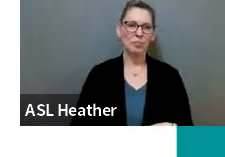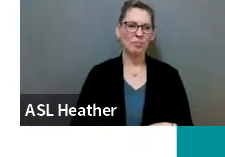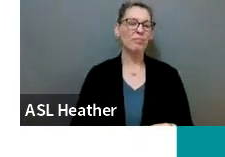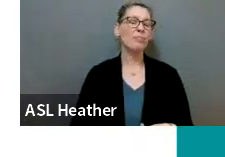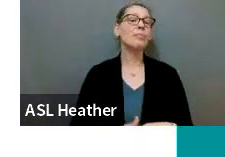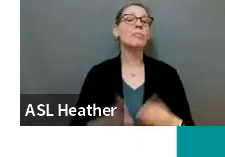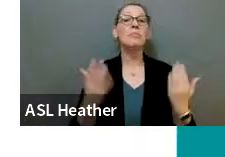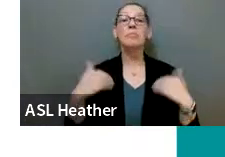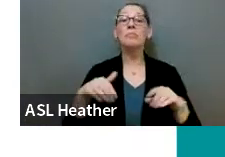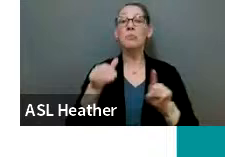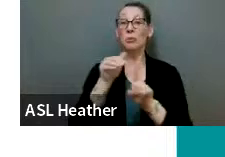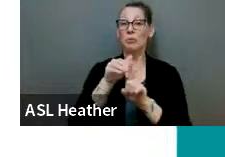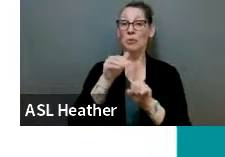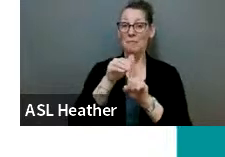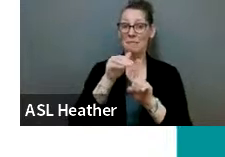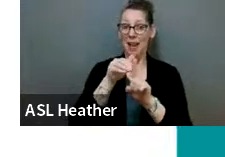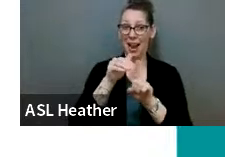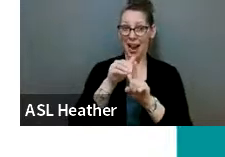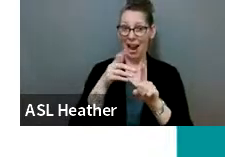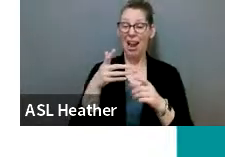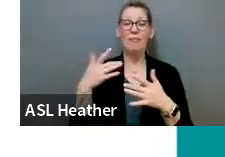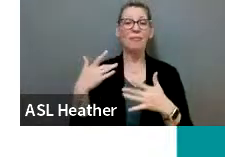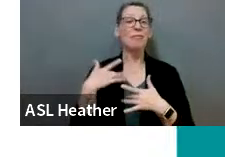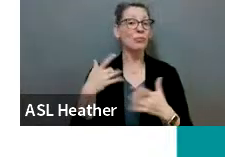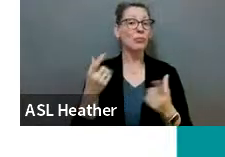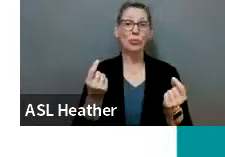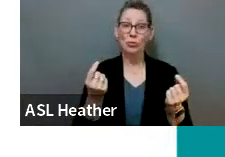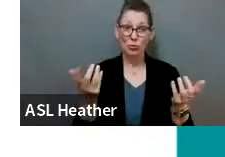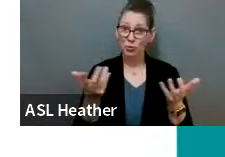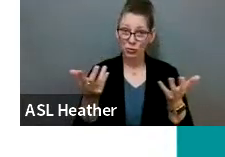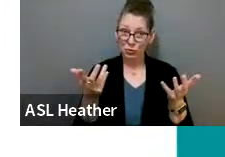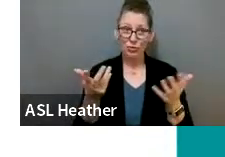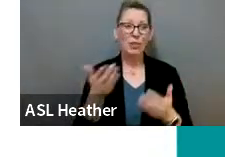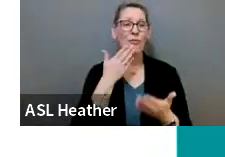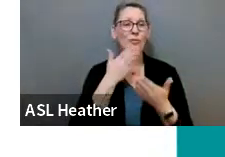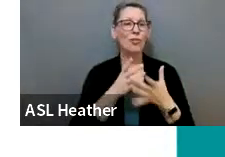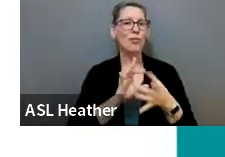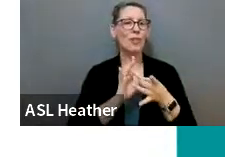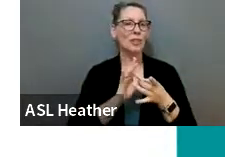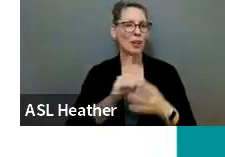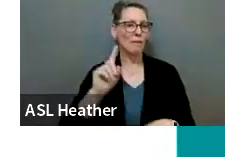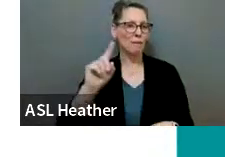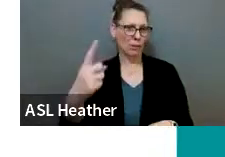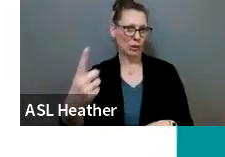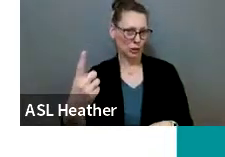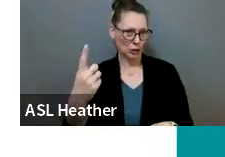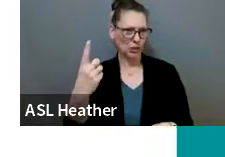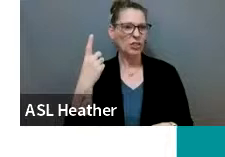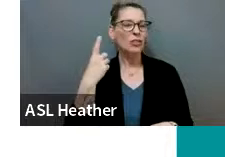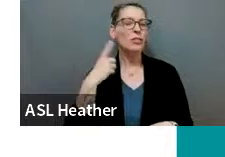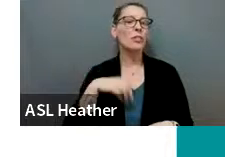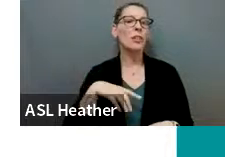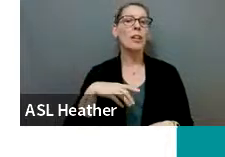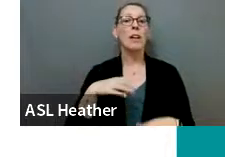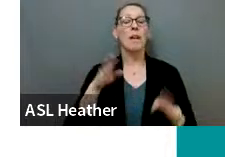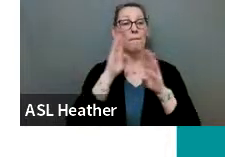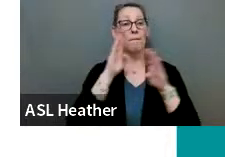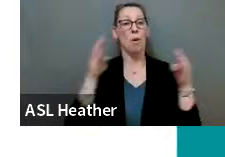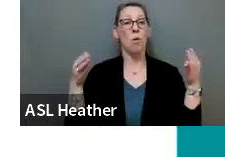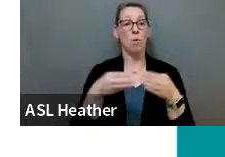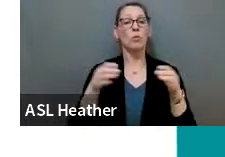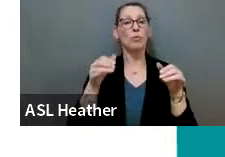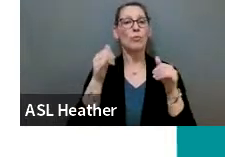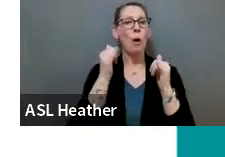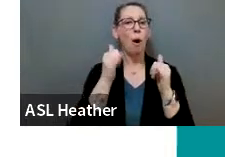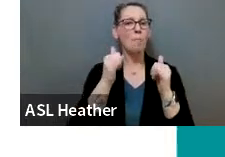Just a reminder of our operating norms. We work to put relationships first, for us to keep focus on our common